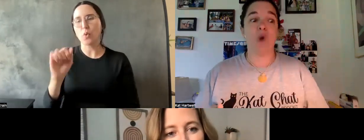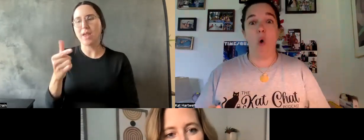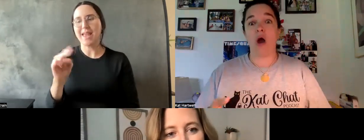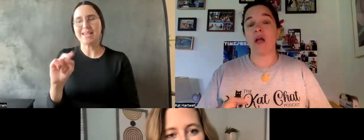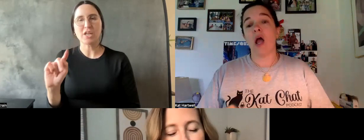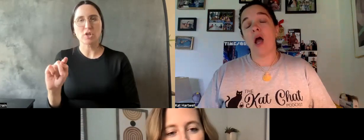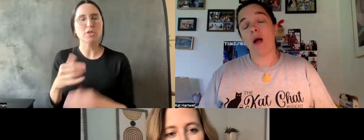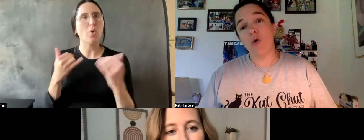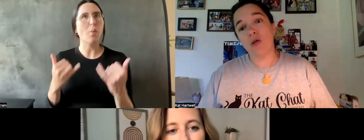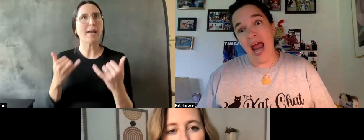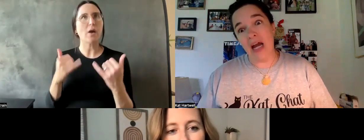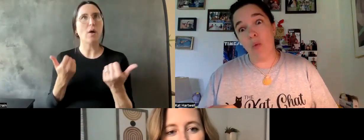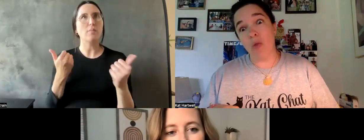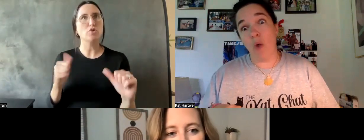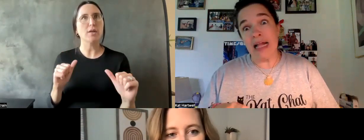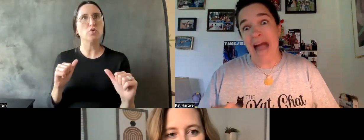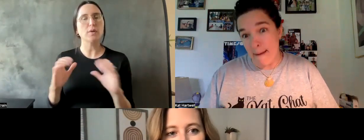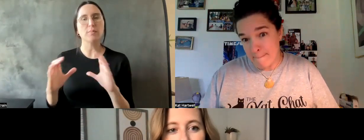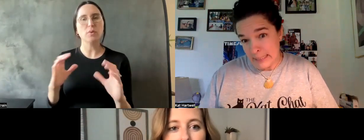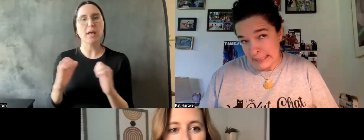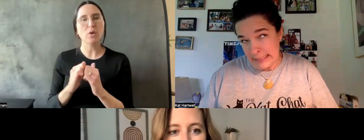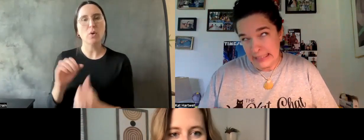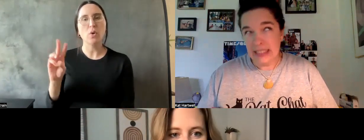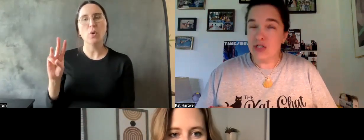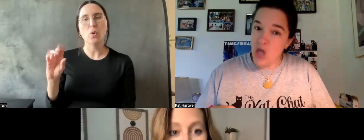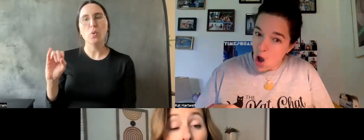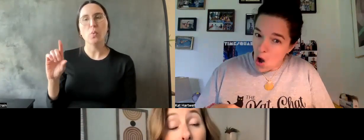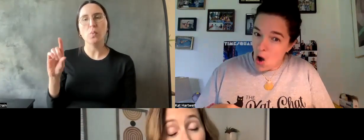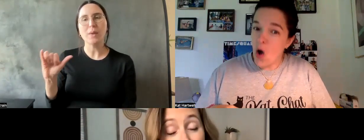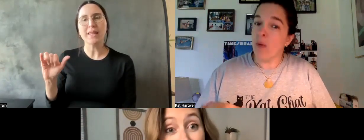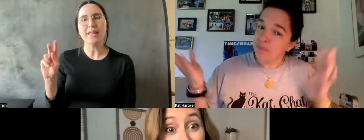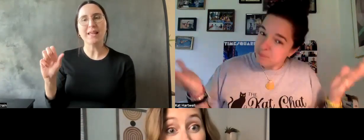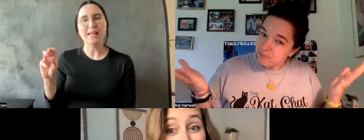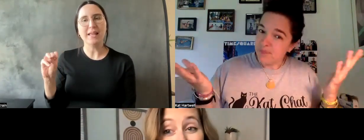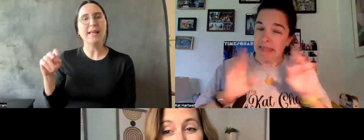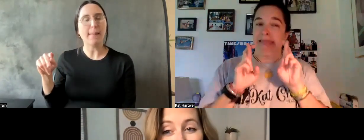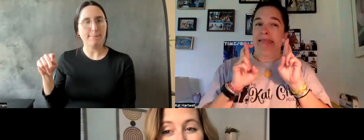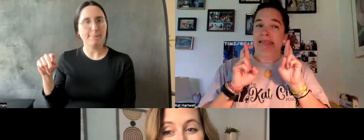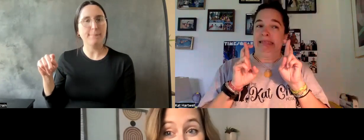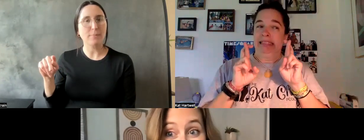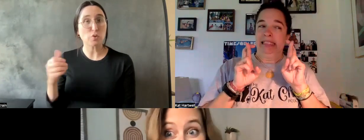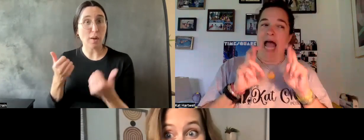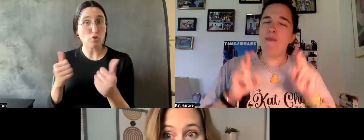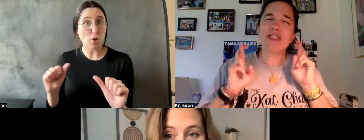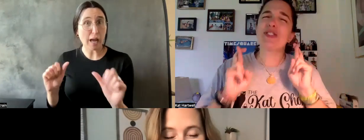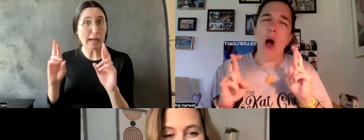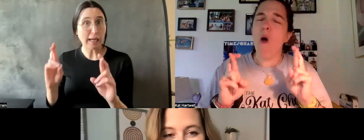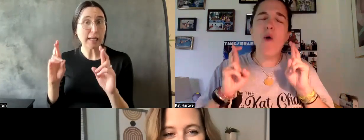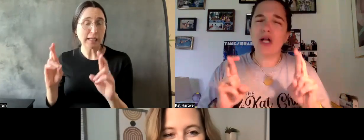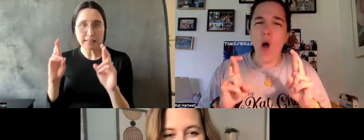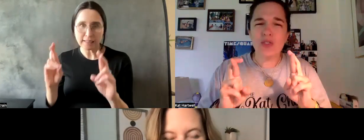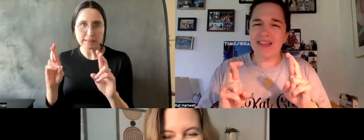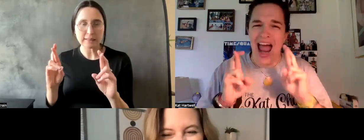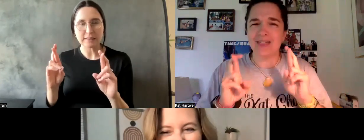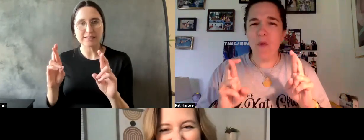process of going, communicating with Willie Kemp. Oh, nice. That's great. I was